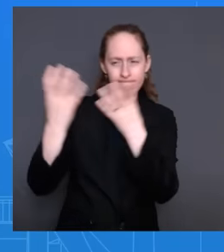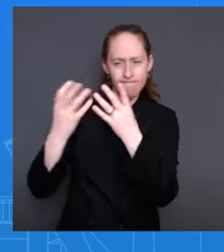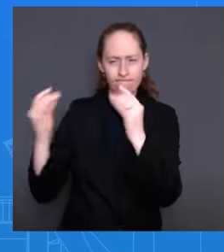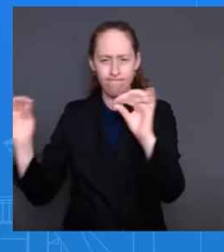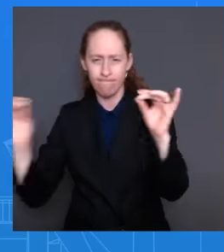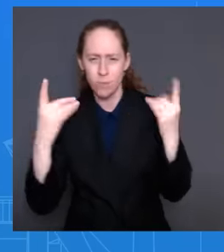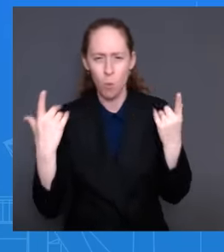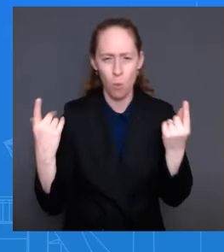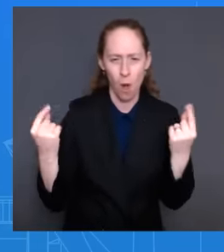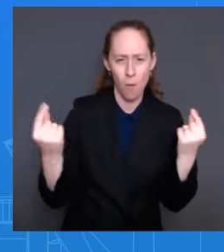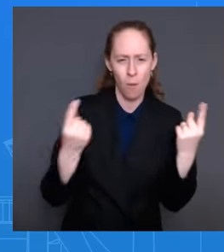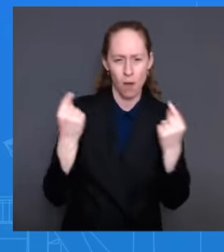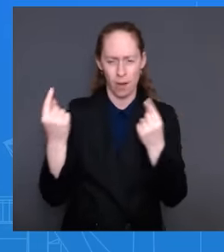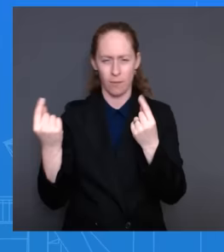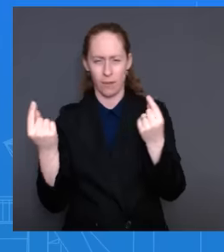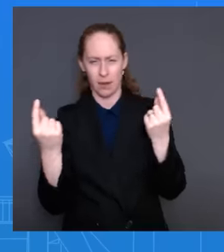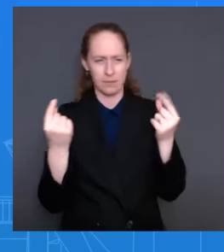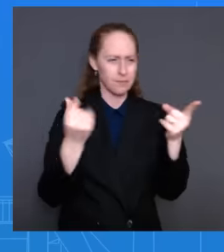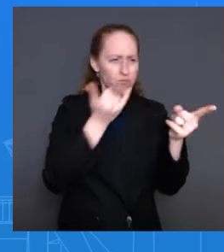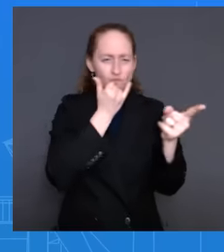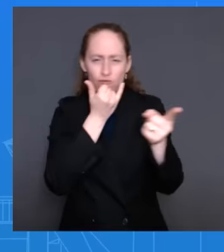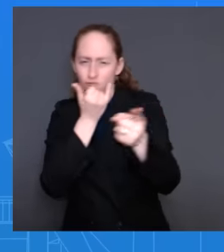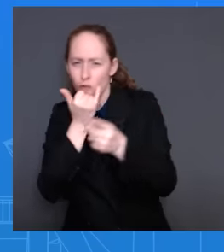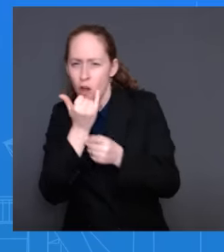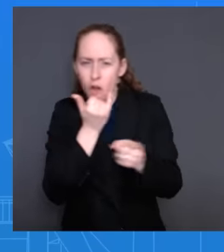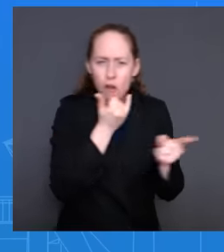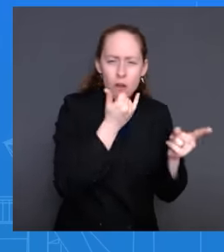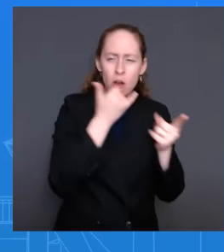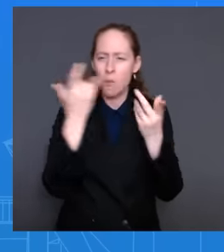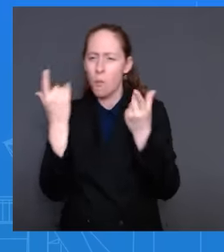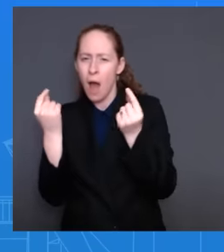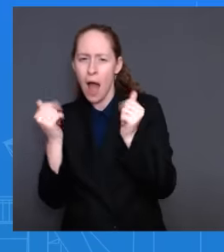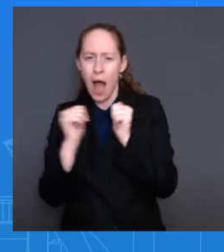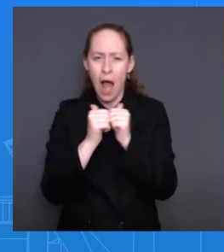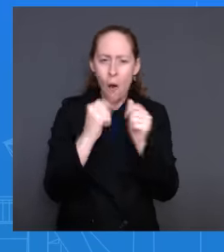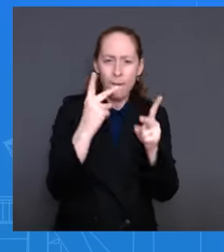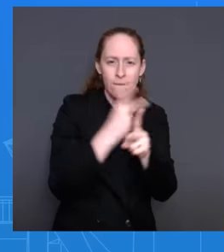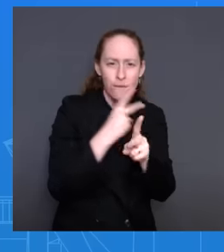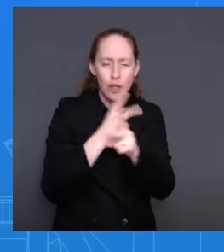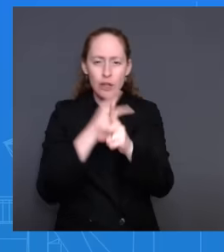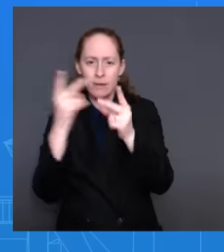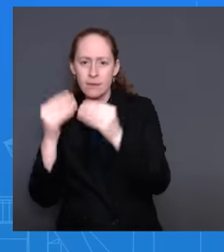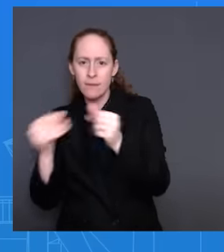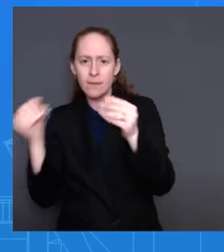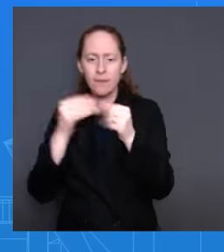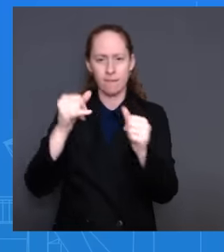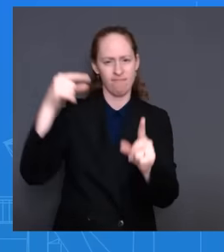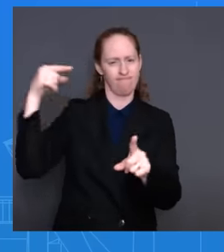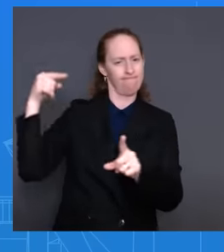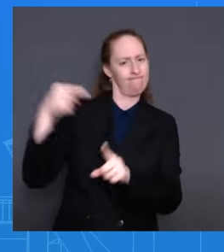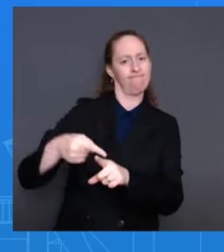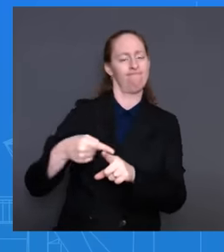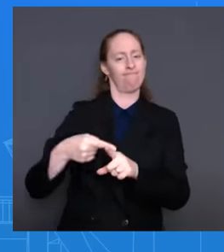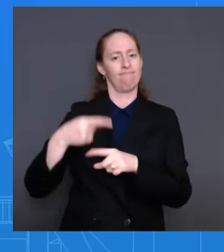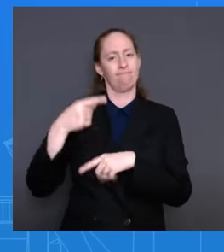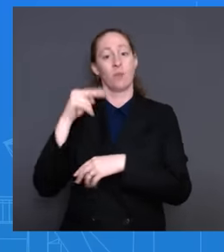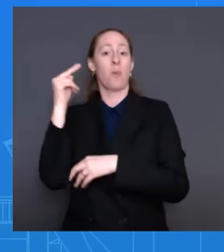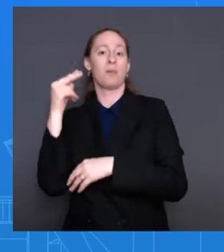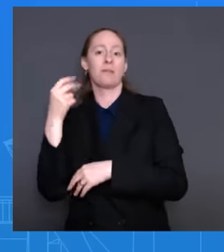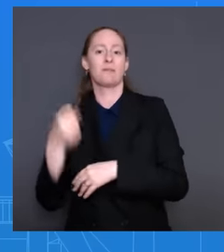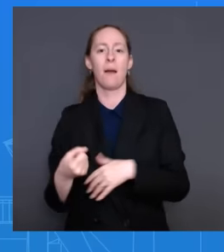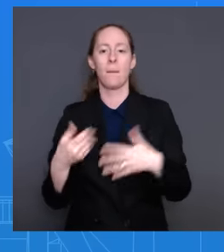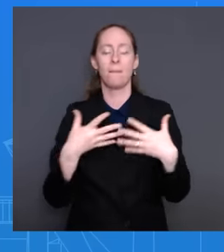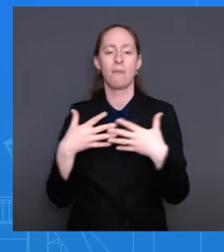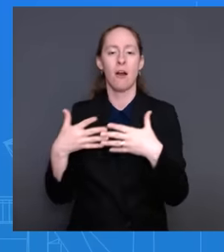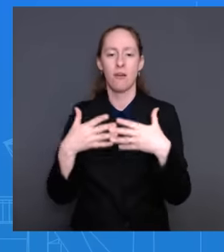of the hemisphere. No other part of the world impacts the security and prosperity of the United States more directly than the